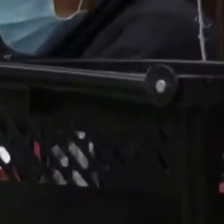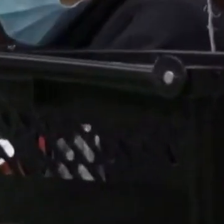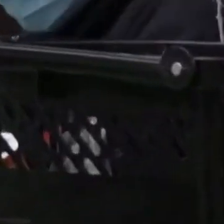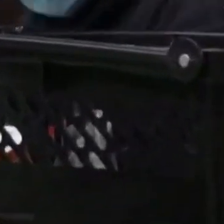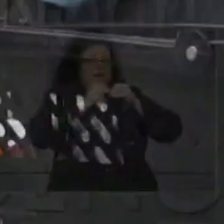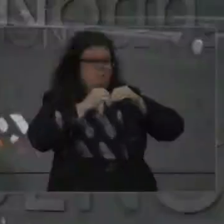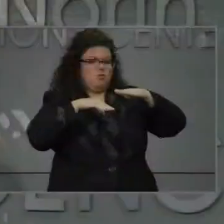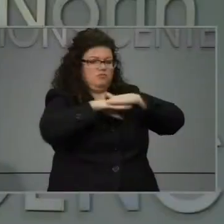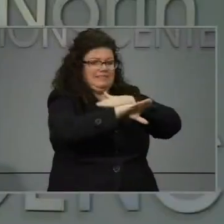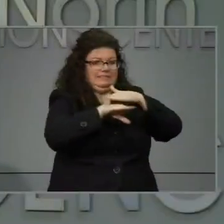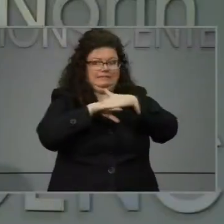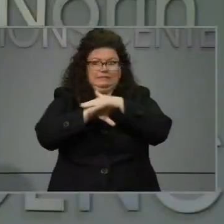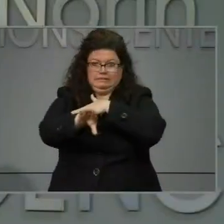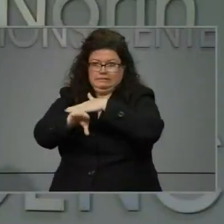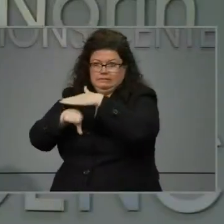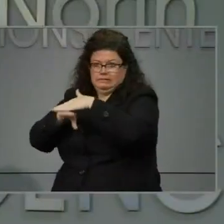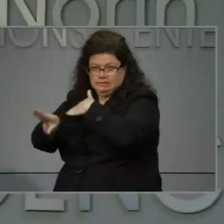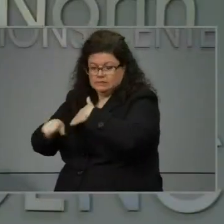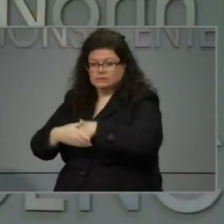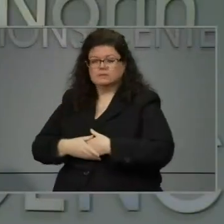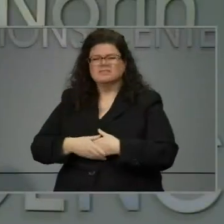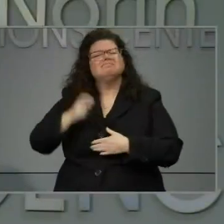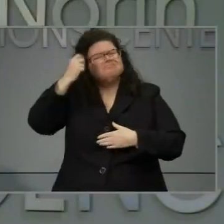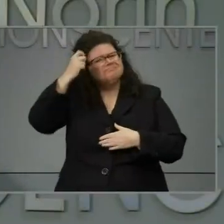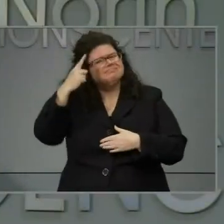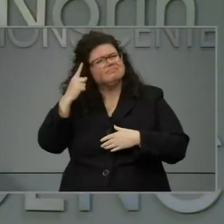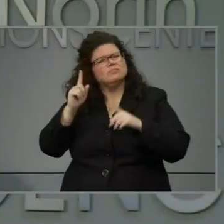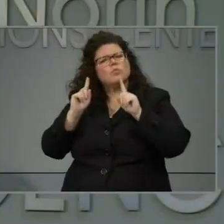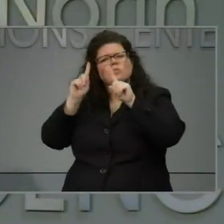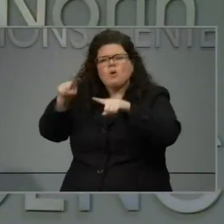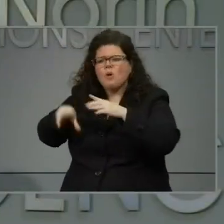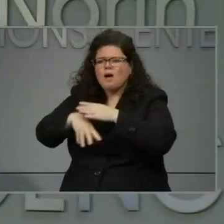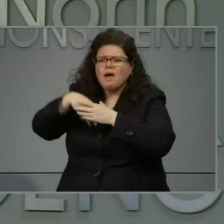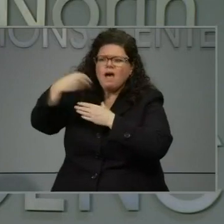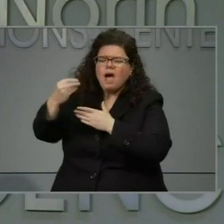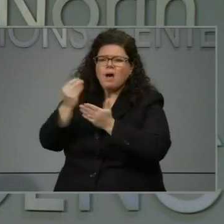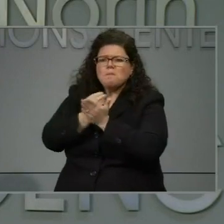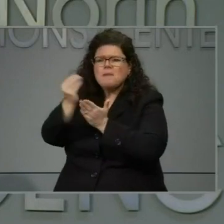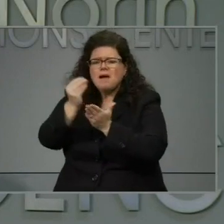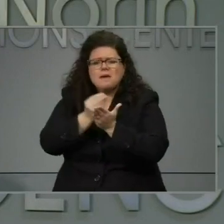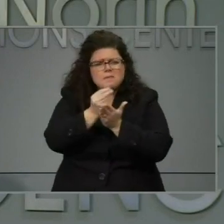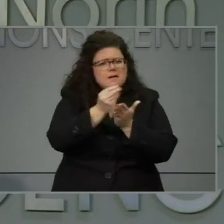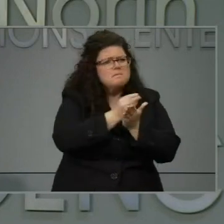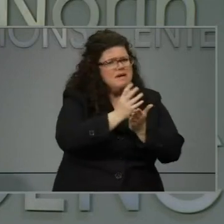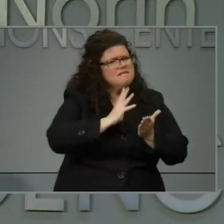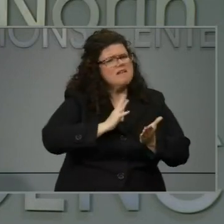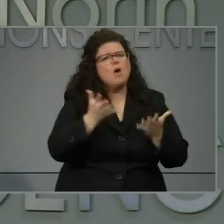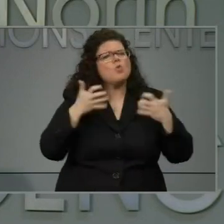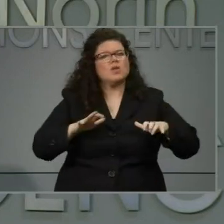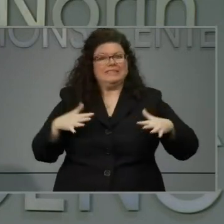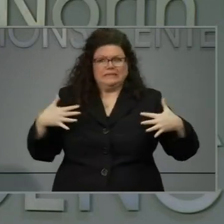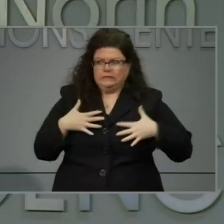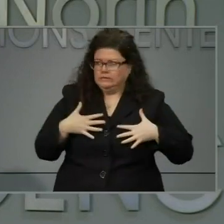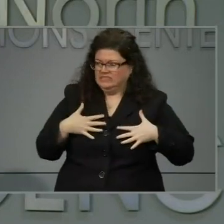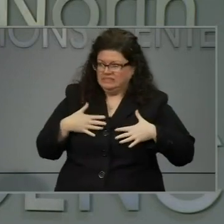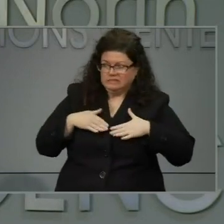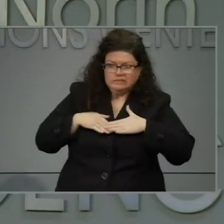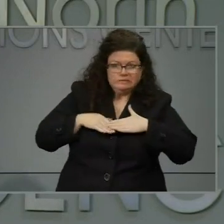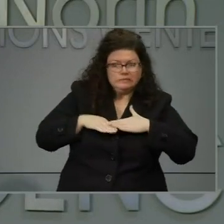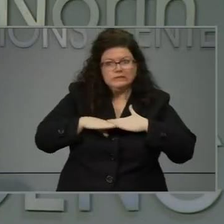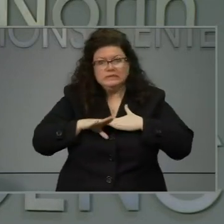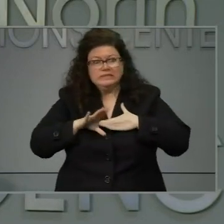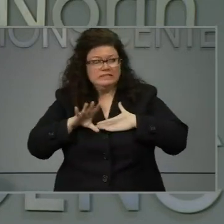safe. People need to be able to buy groceries and medicine and other essentials without fear and be confident they can